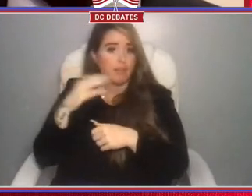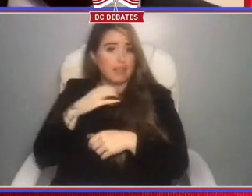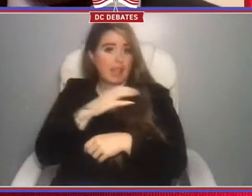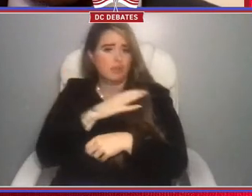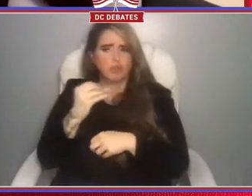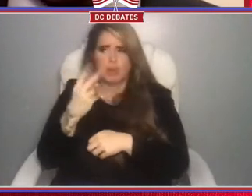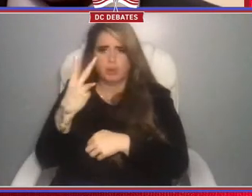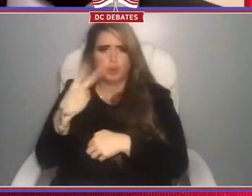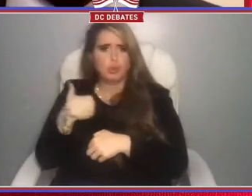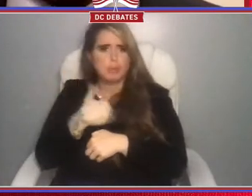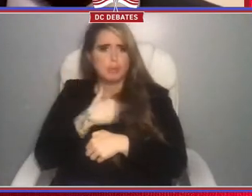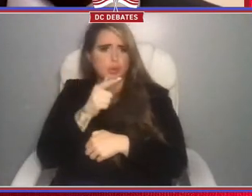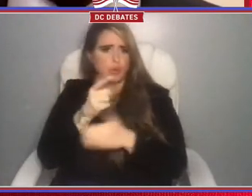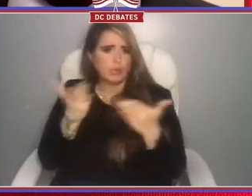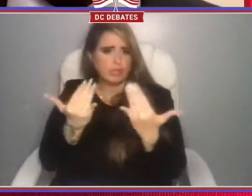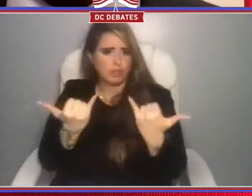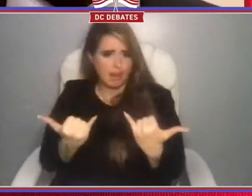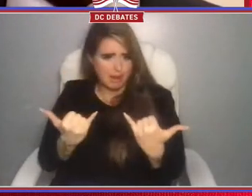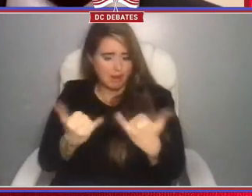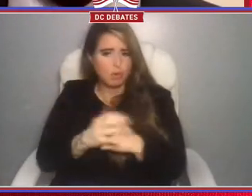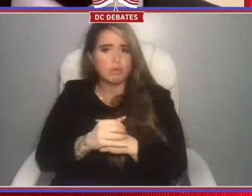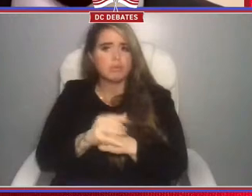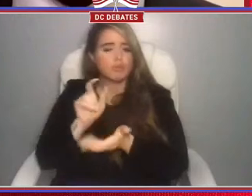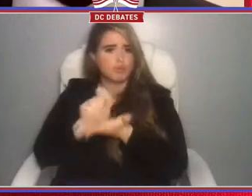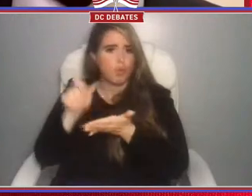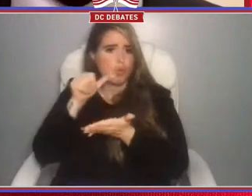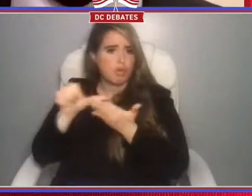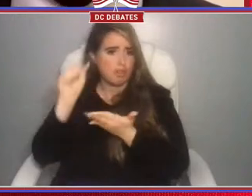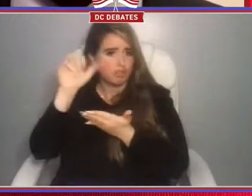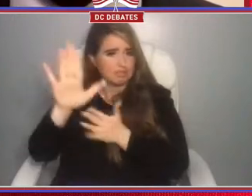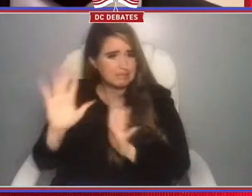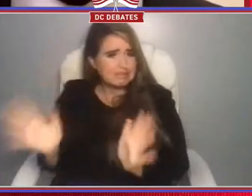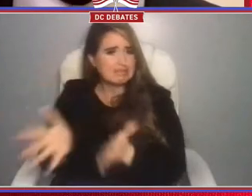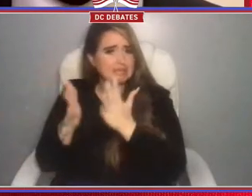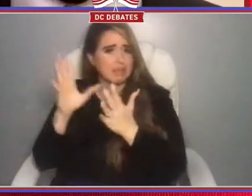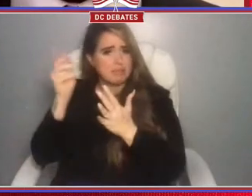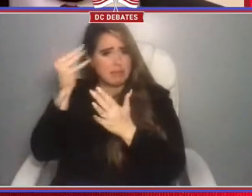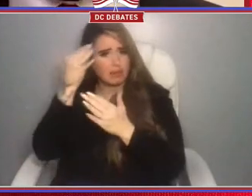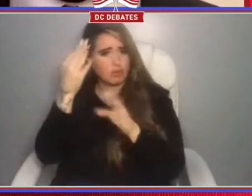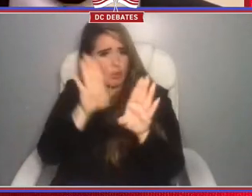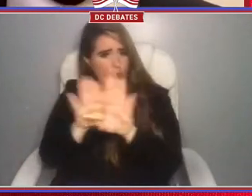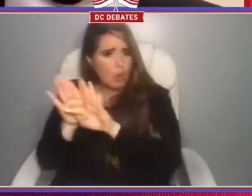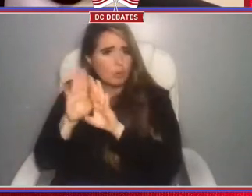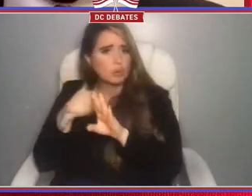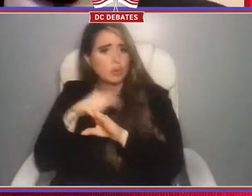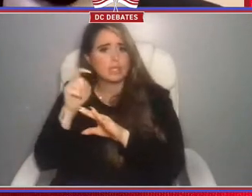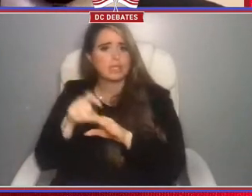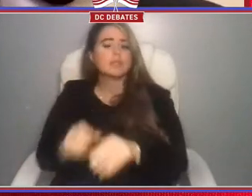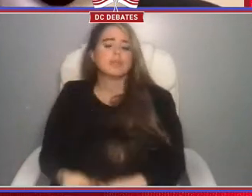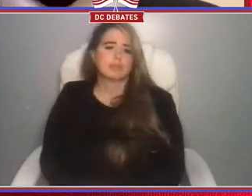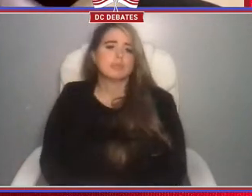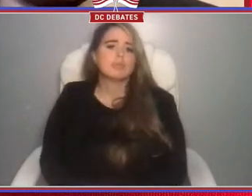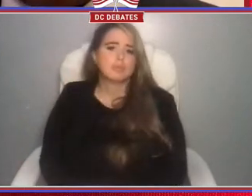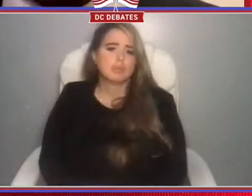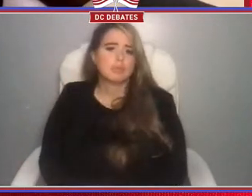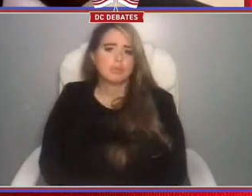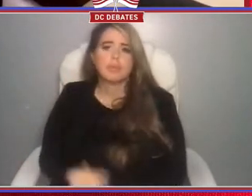are here today, wrote letters urging her. But I believe we need a mayor doesn't get in the way, but a